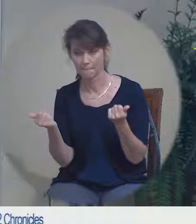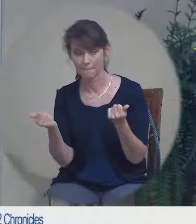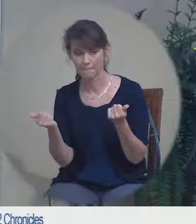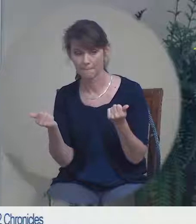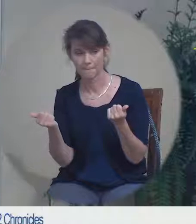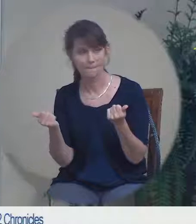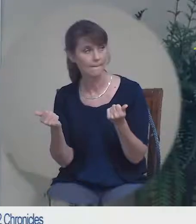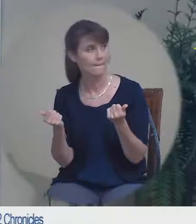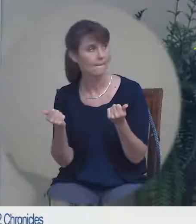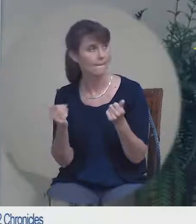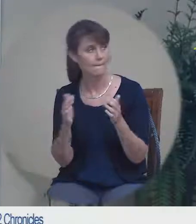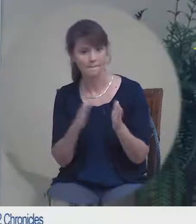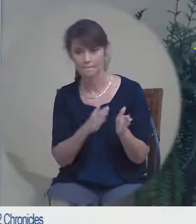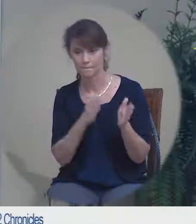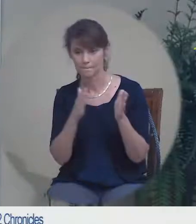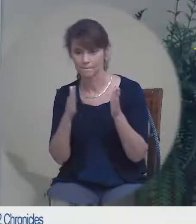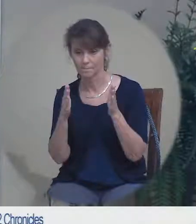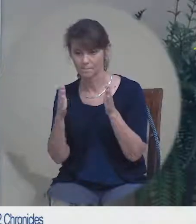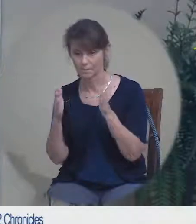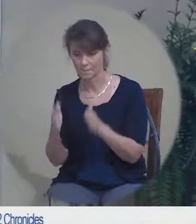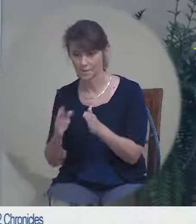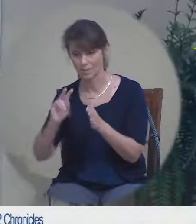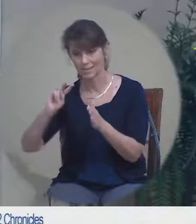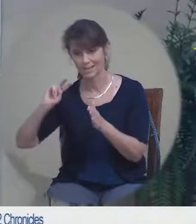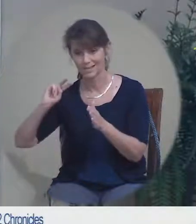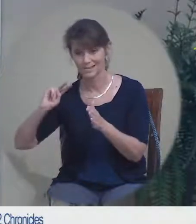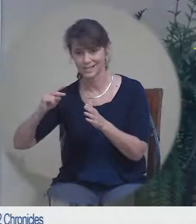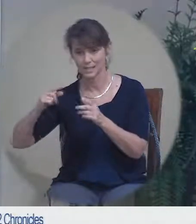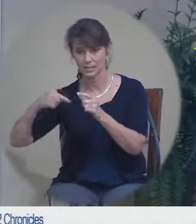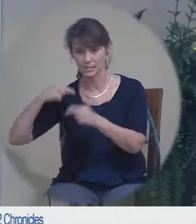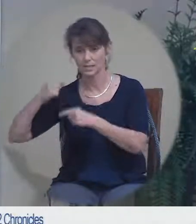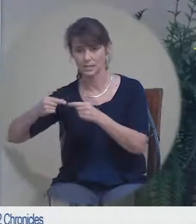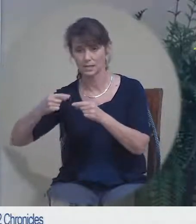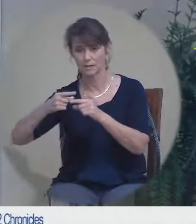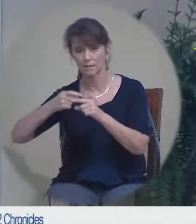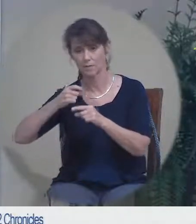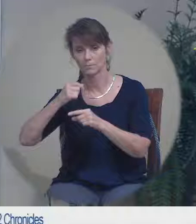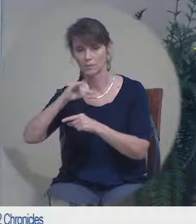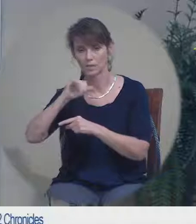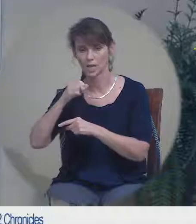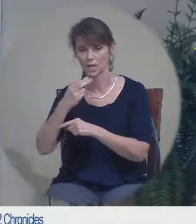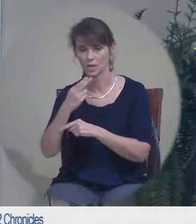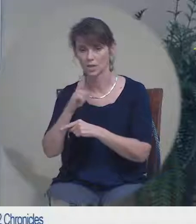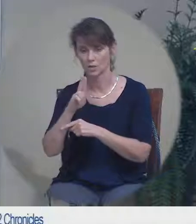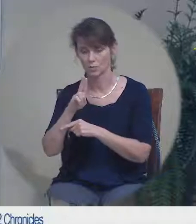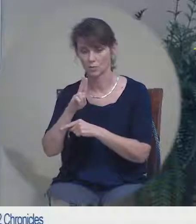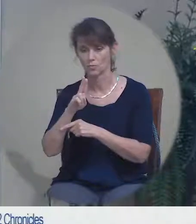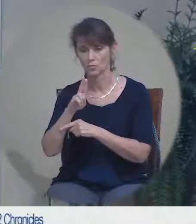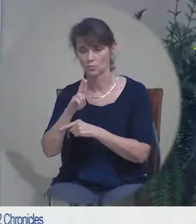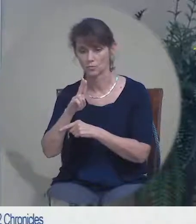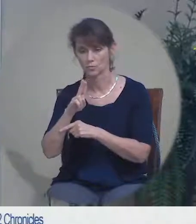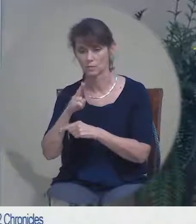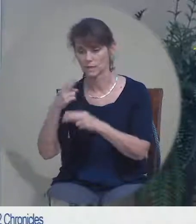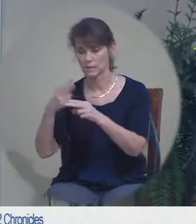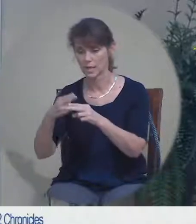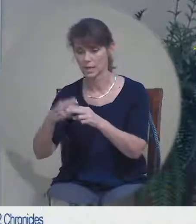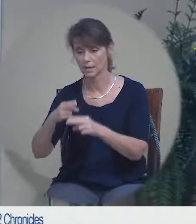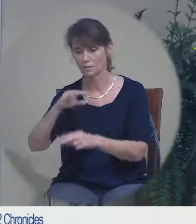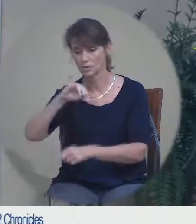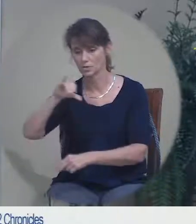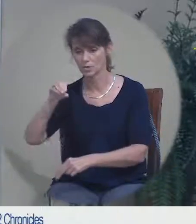Well, now we move to the second descendant of Jehu, that is Joash, or his longer version of his